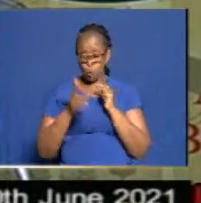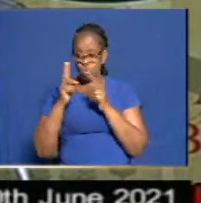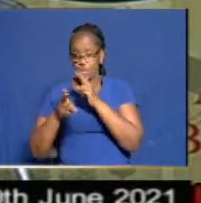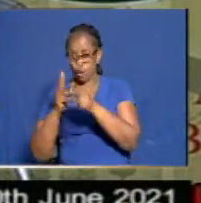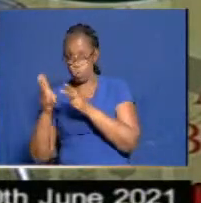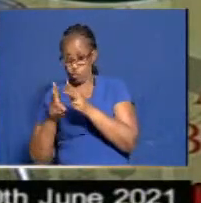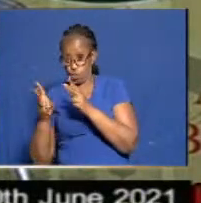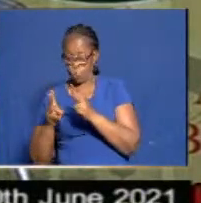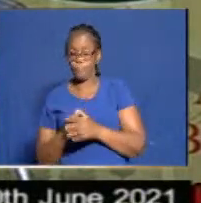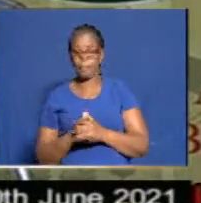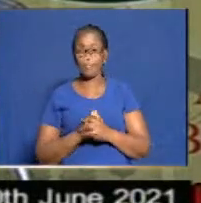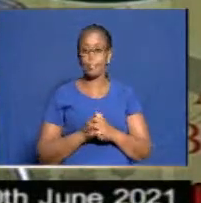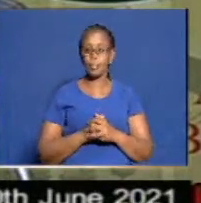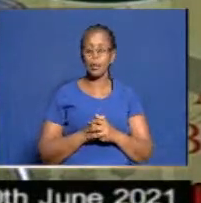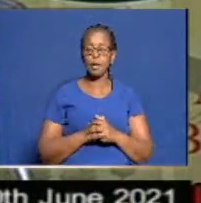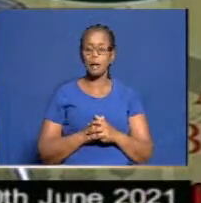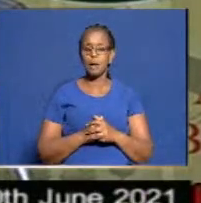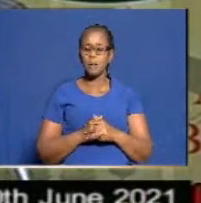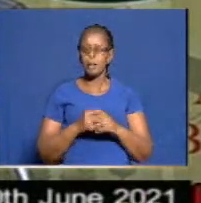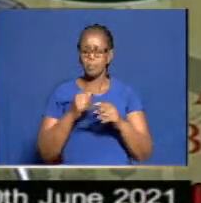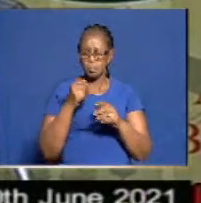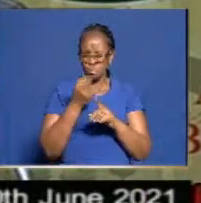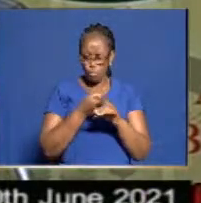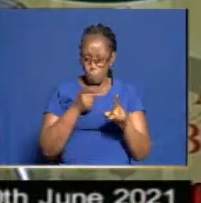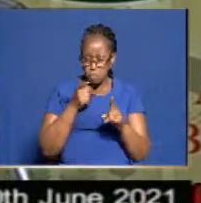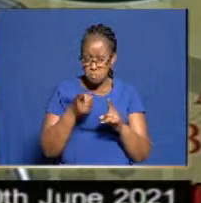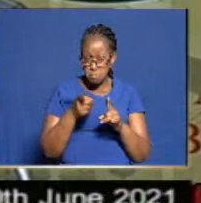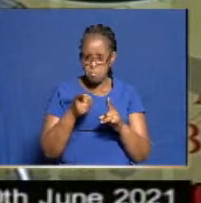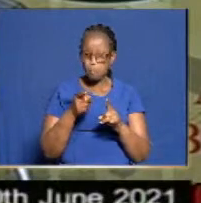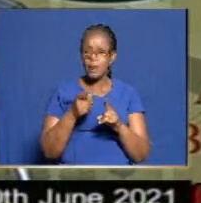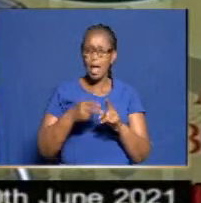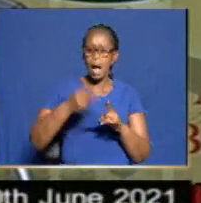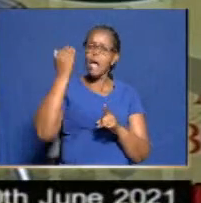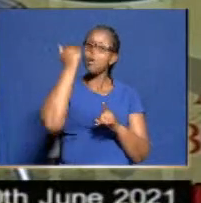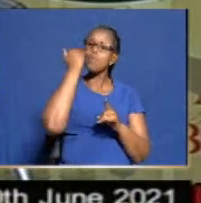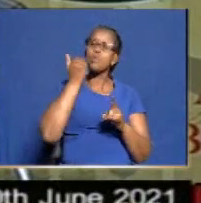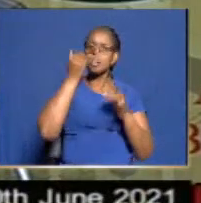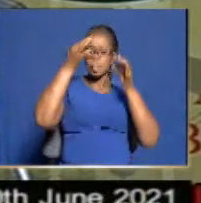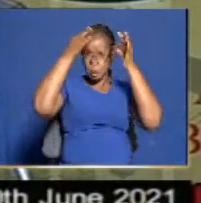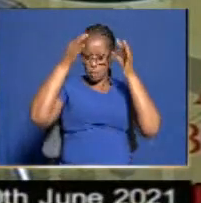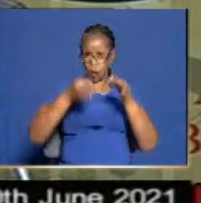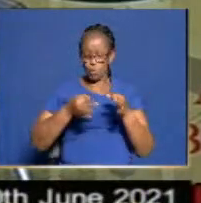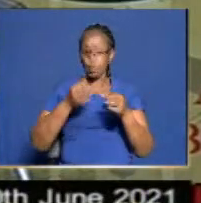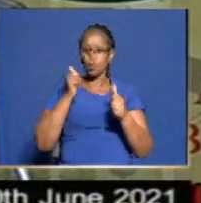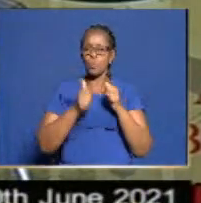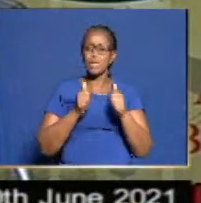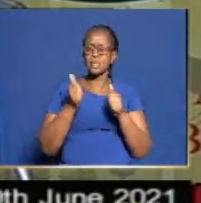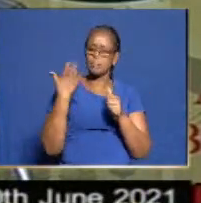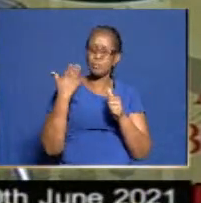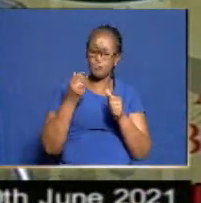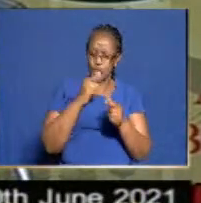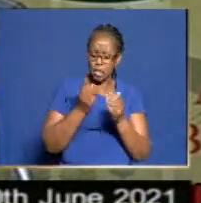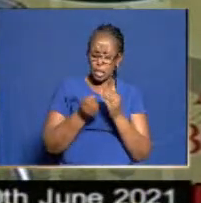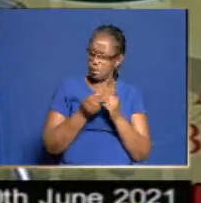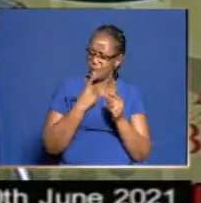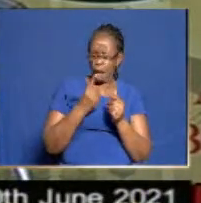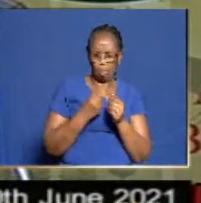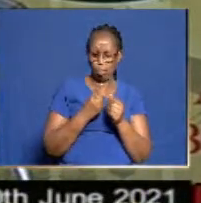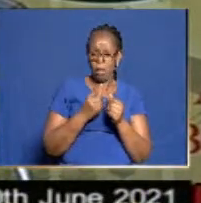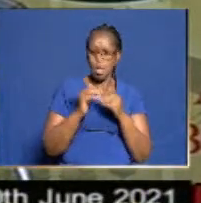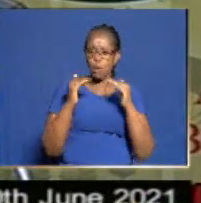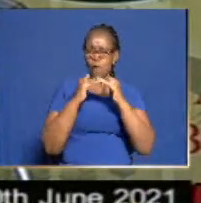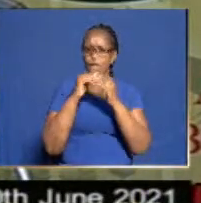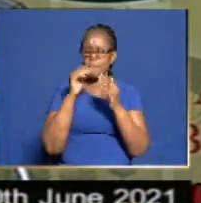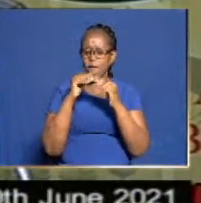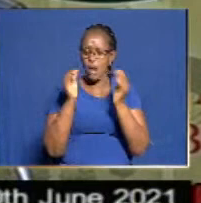2021-22. Mr. Speaker, arising from the High Court's ruling declaring the Equalization Fund guidelines unconstitutional, the National Treasury has